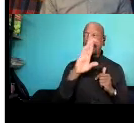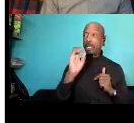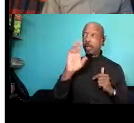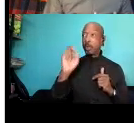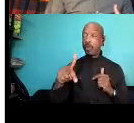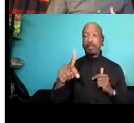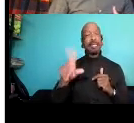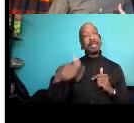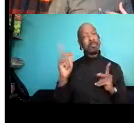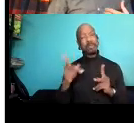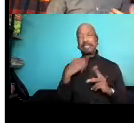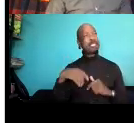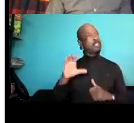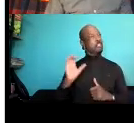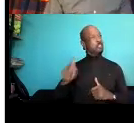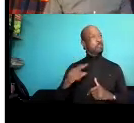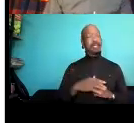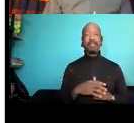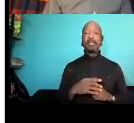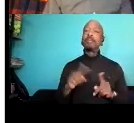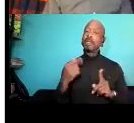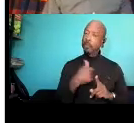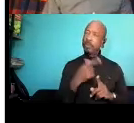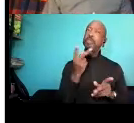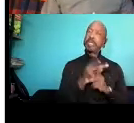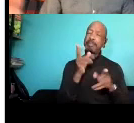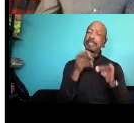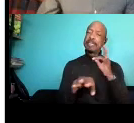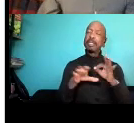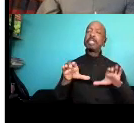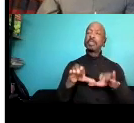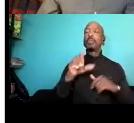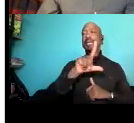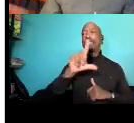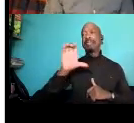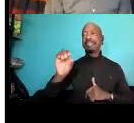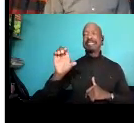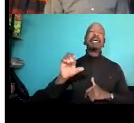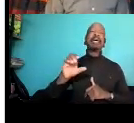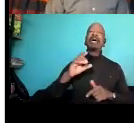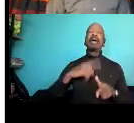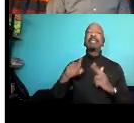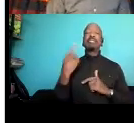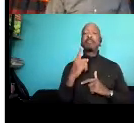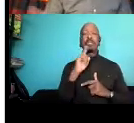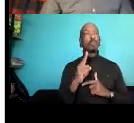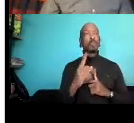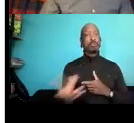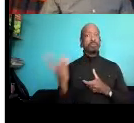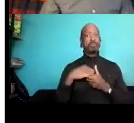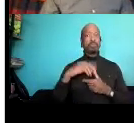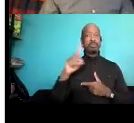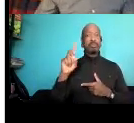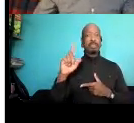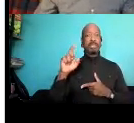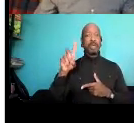Corp. But we kind of want to keep it simple and do an LLC. Oh, and someone said to incorporate in Delaware, because apparently